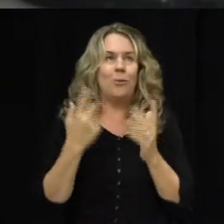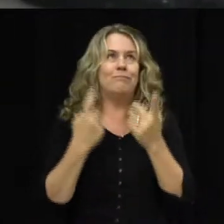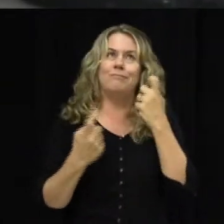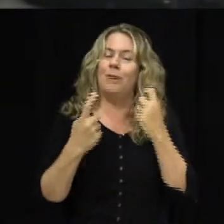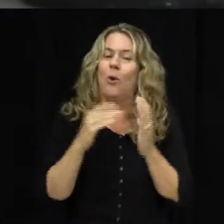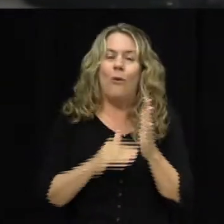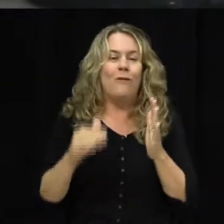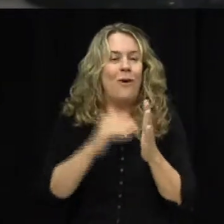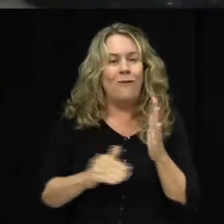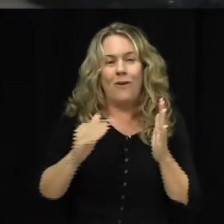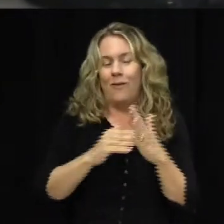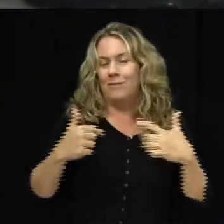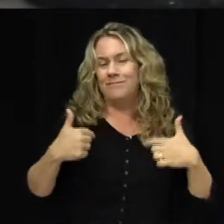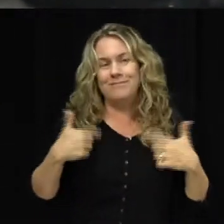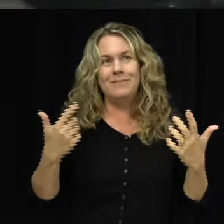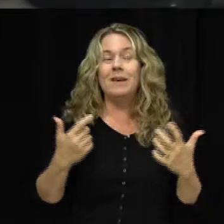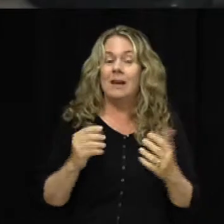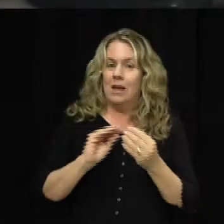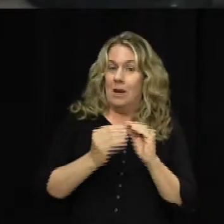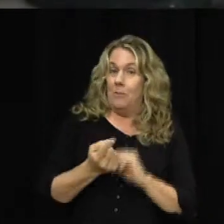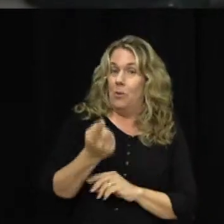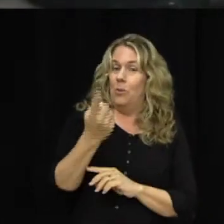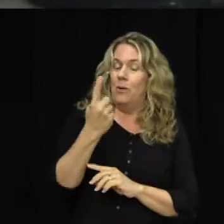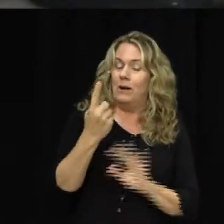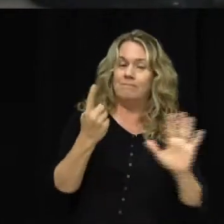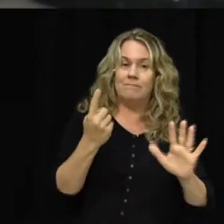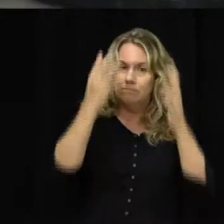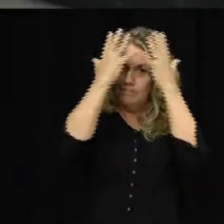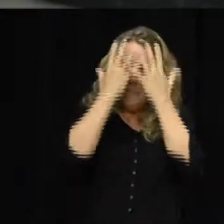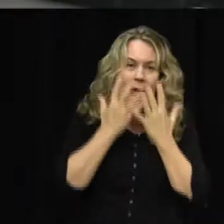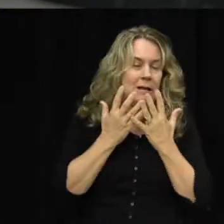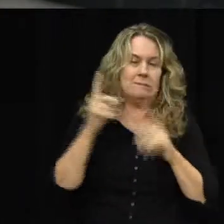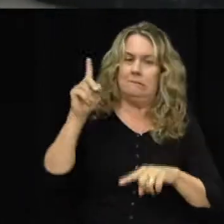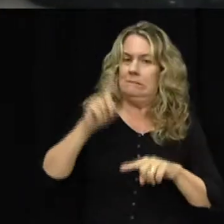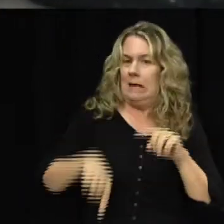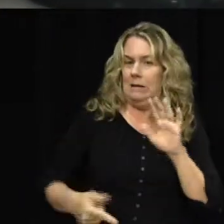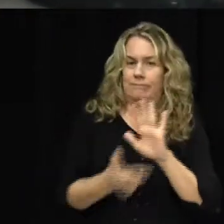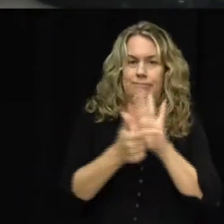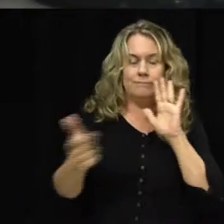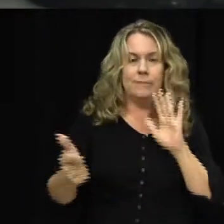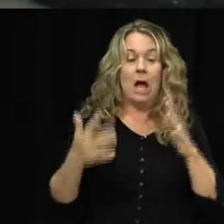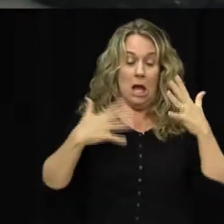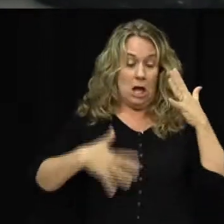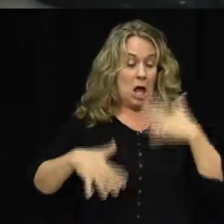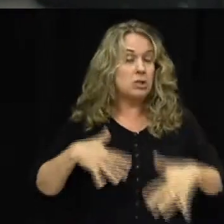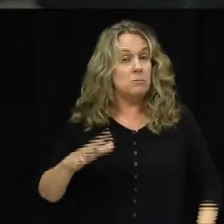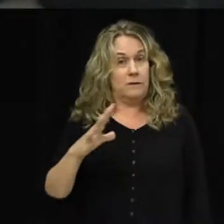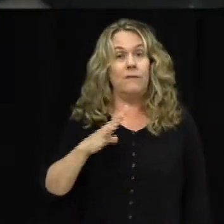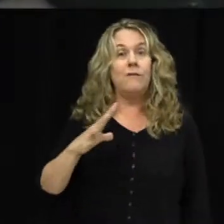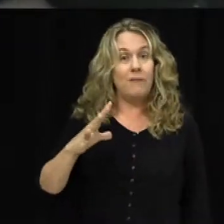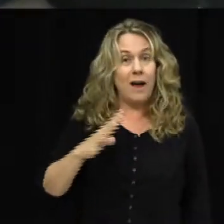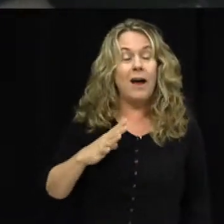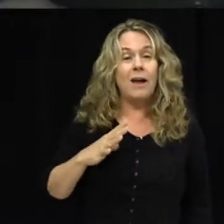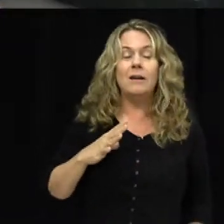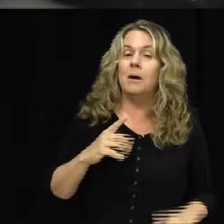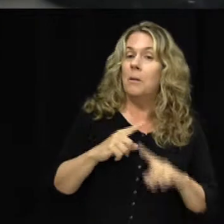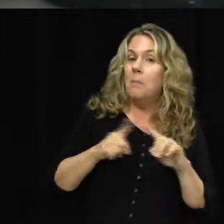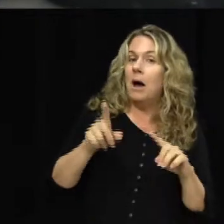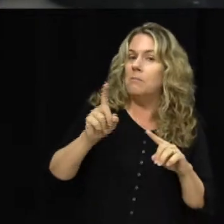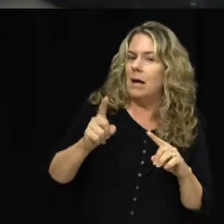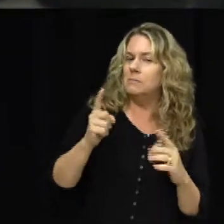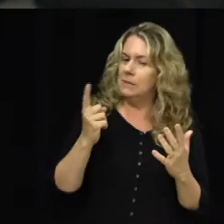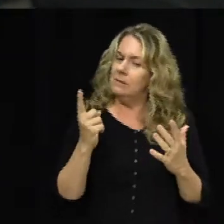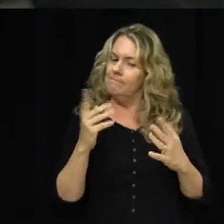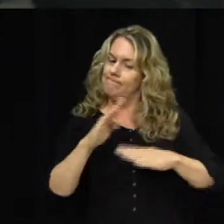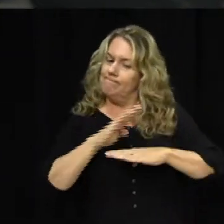Halloween, everybody always asks that question. Number one, unfortunately, masks are not allowed. Costumes are fine as long as they